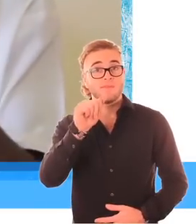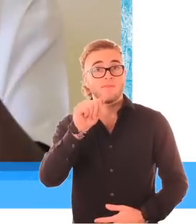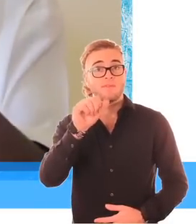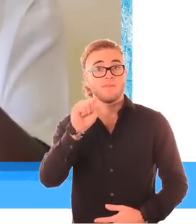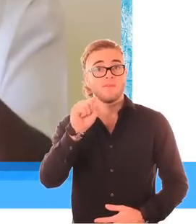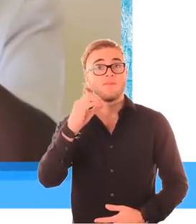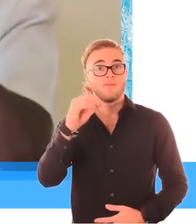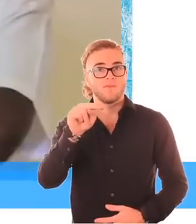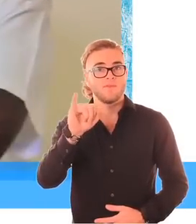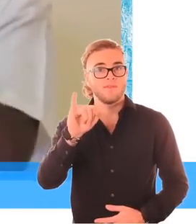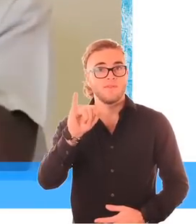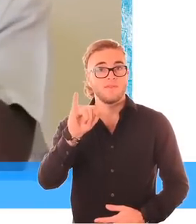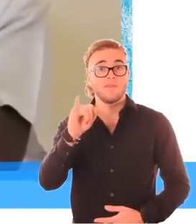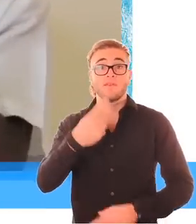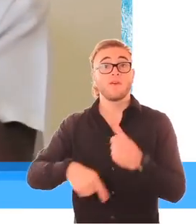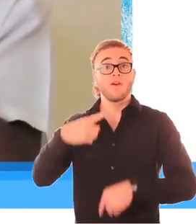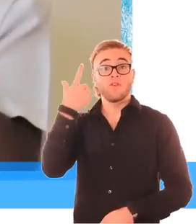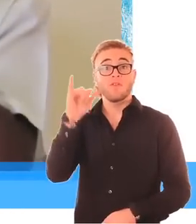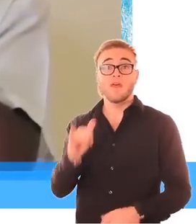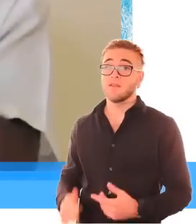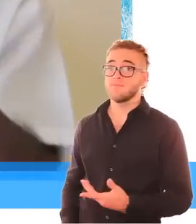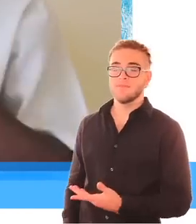My name is Nasoni. It's